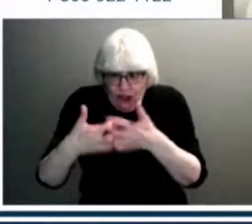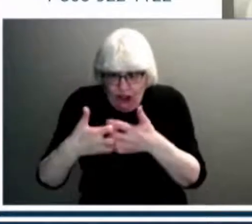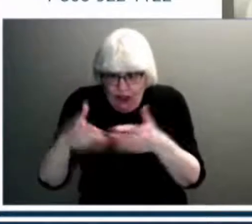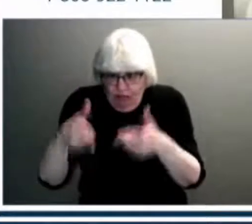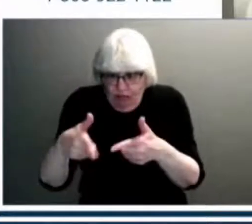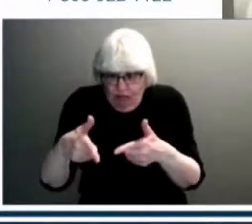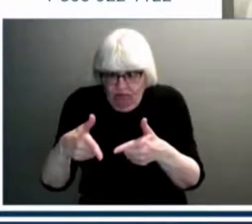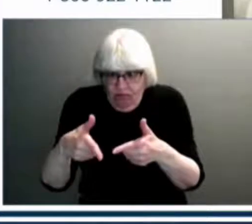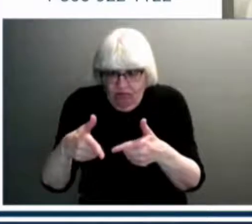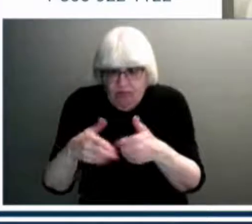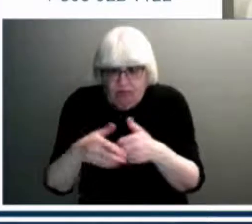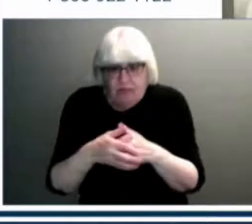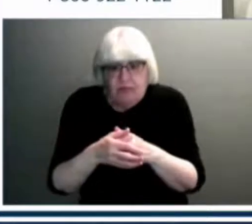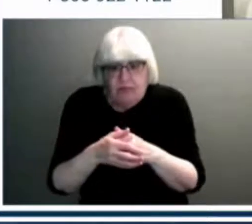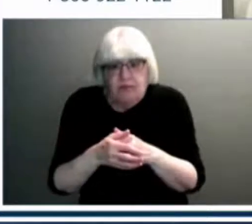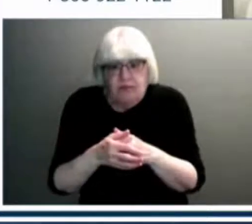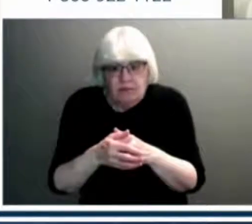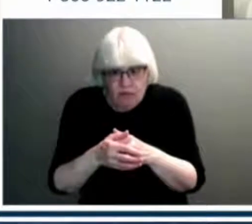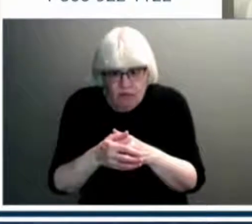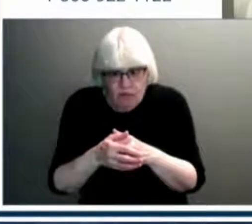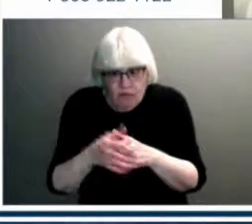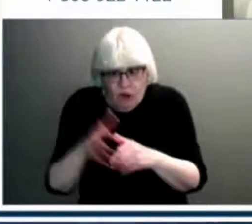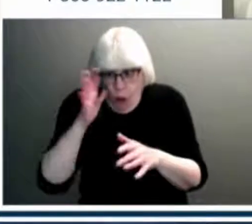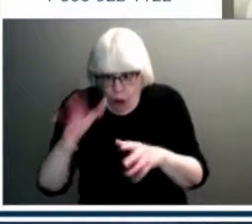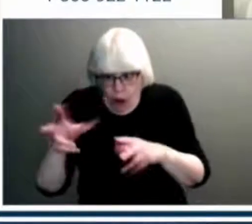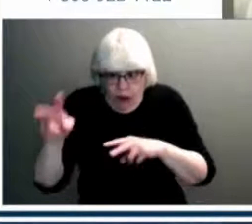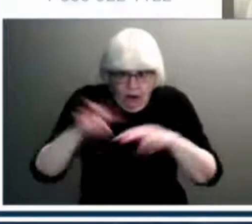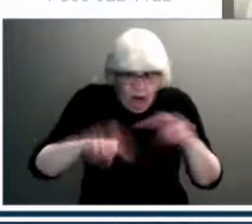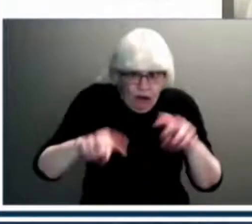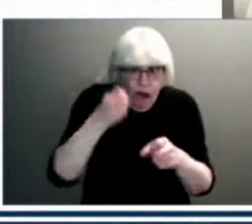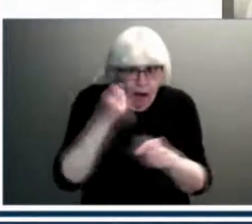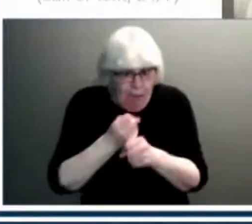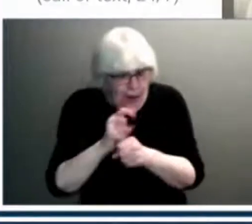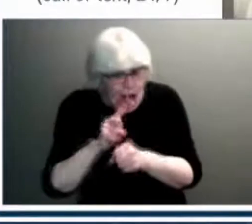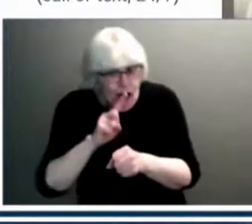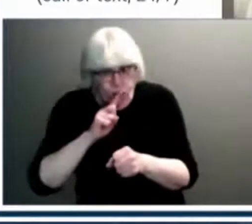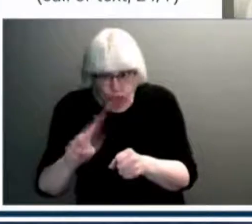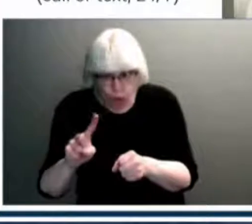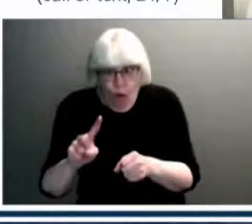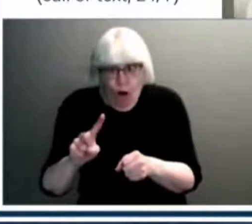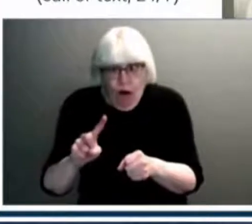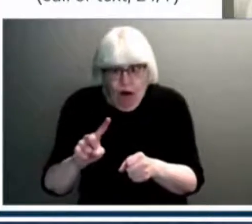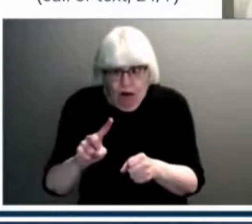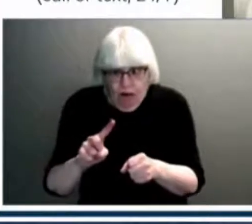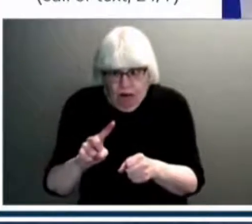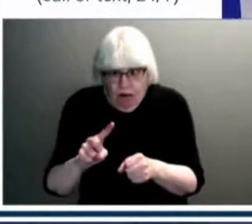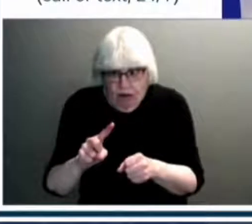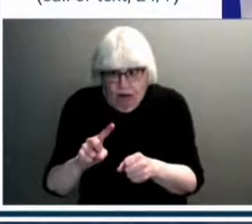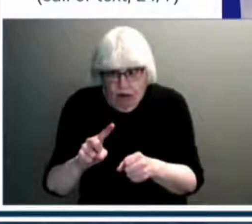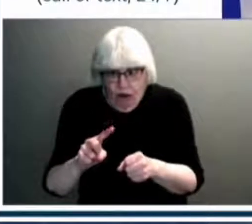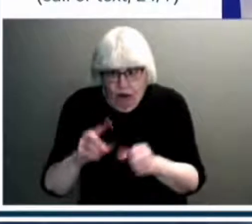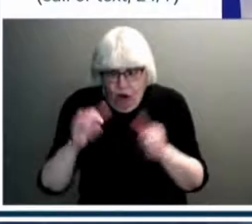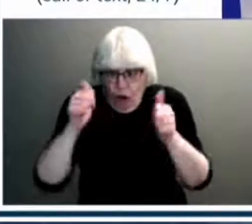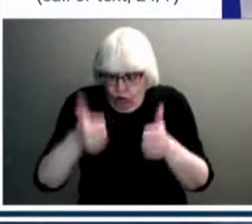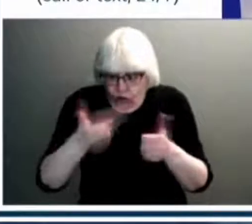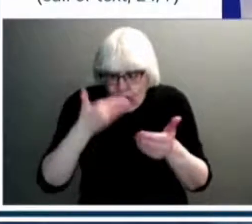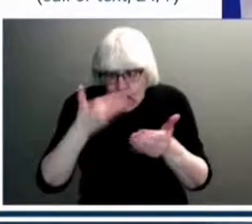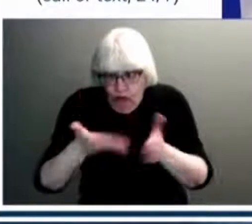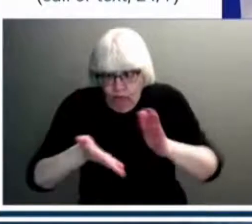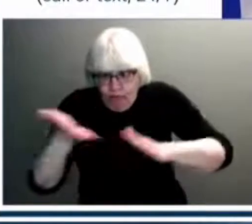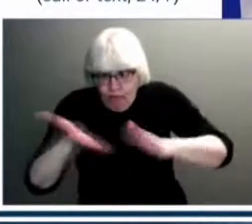monitoring will be done to ensure that they're doing the job. Yeah. So first off, let's remember